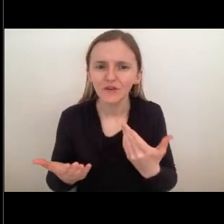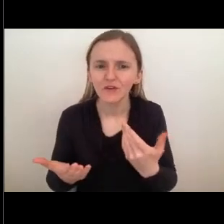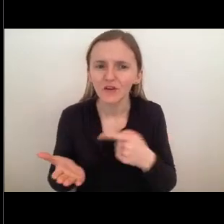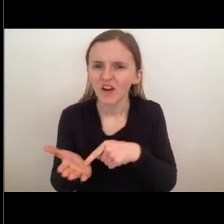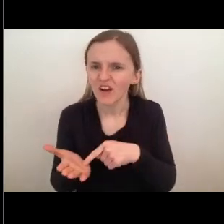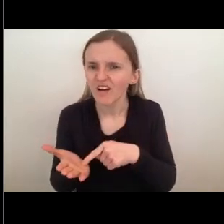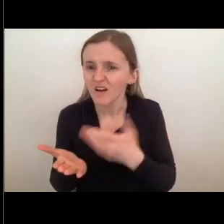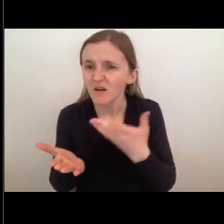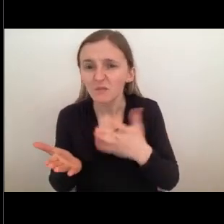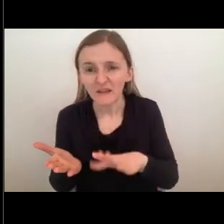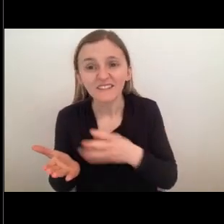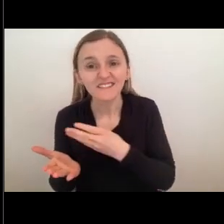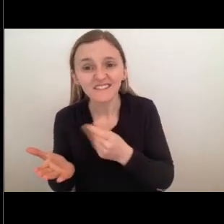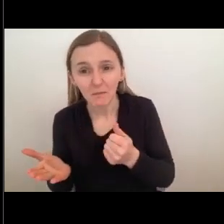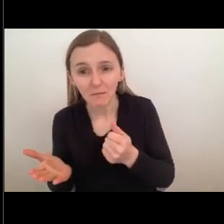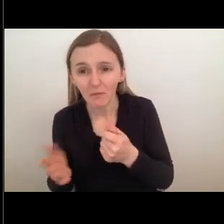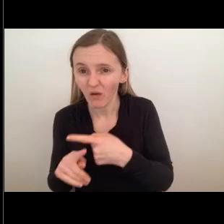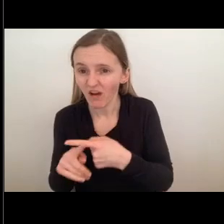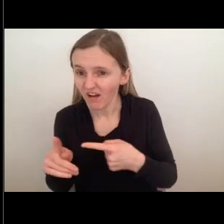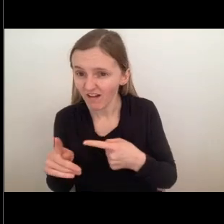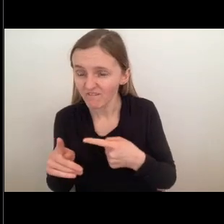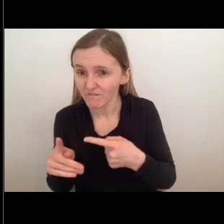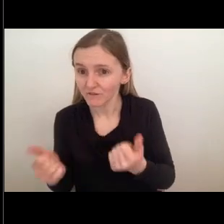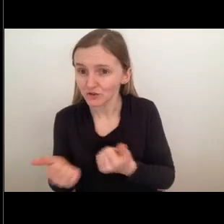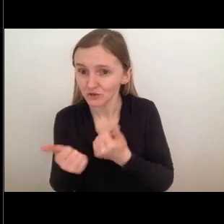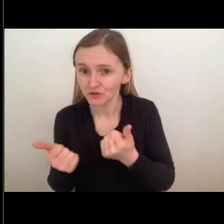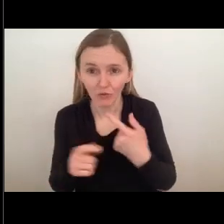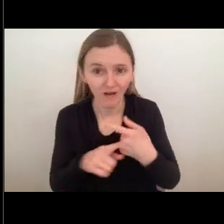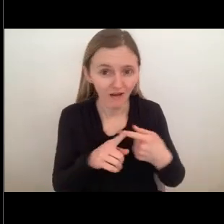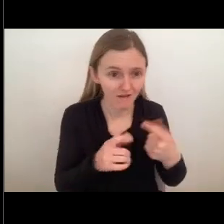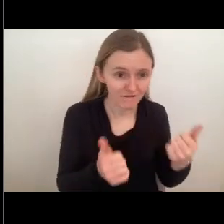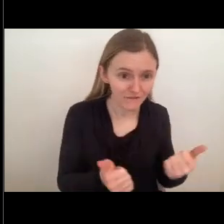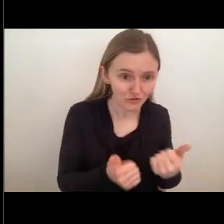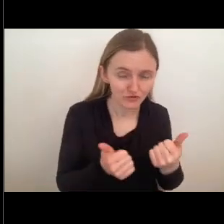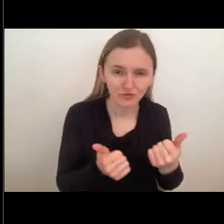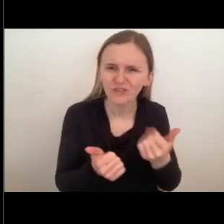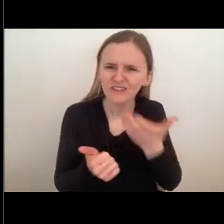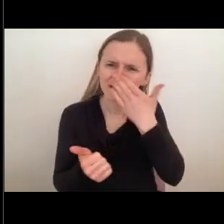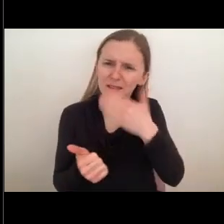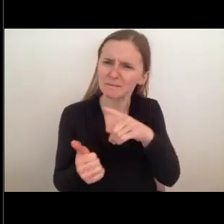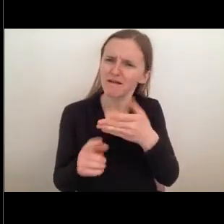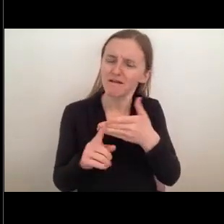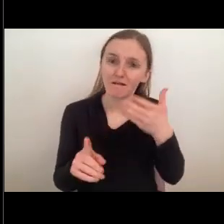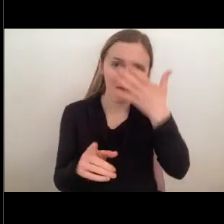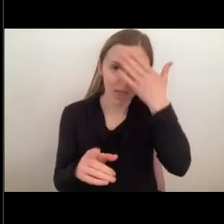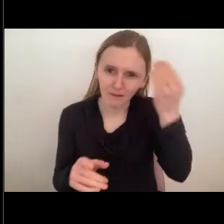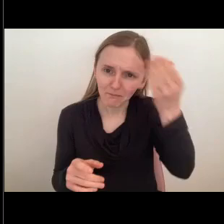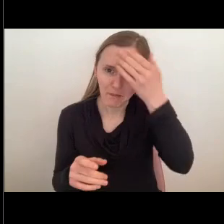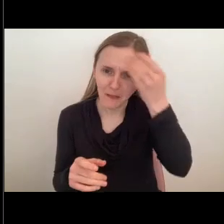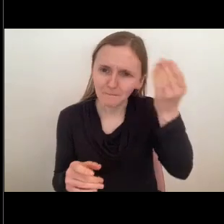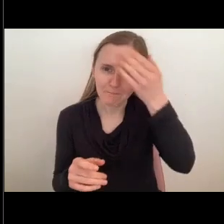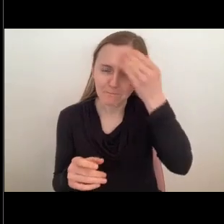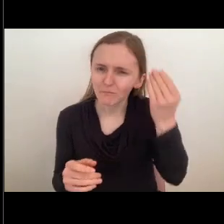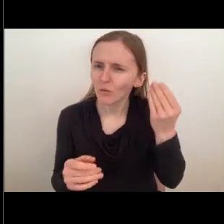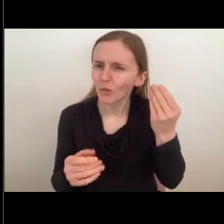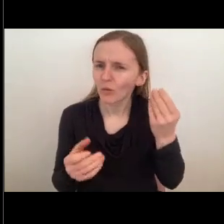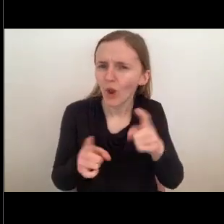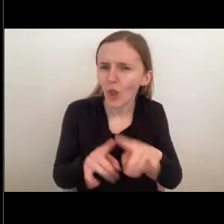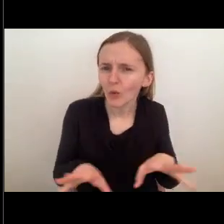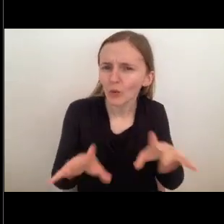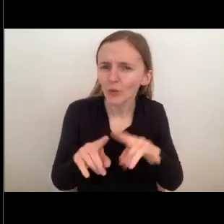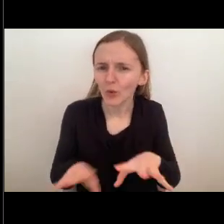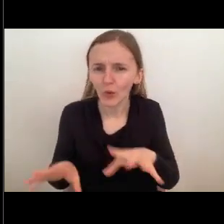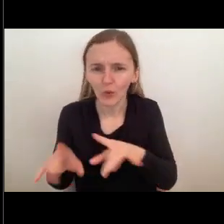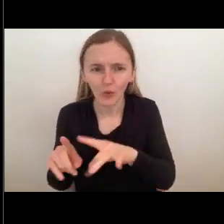half-started chores, for example. We might see them being quite forgetful or losing things. So again, you know, we ask them to